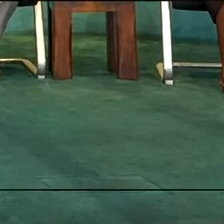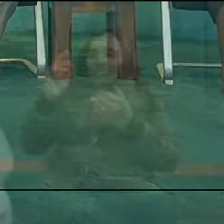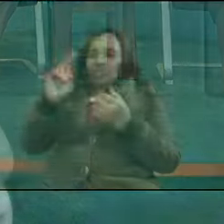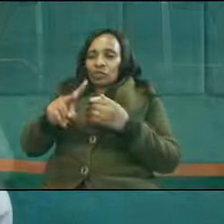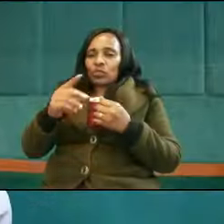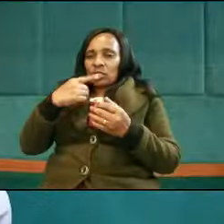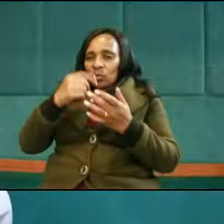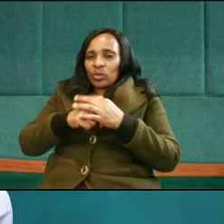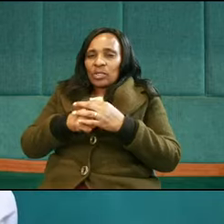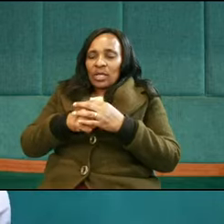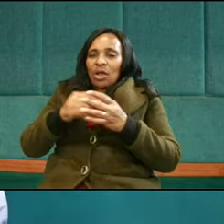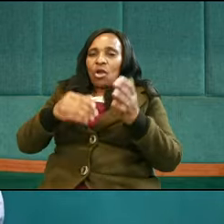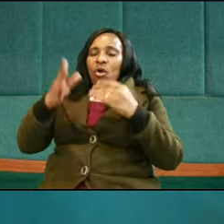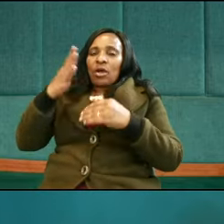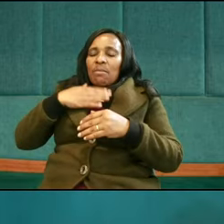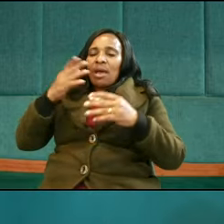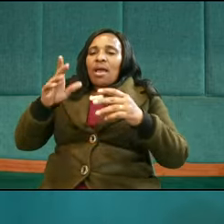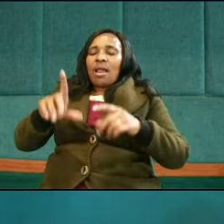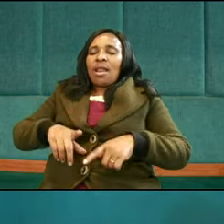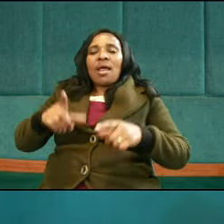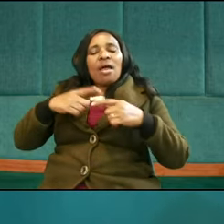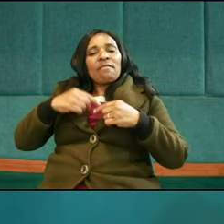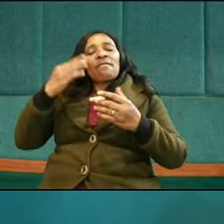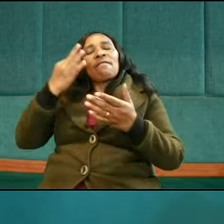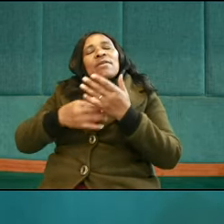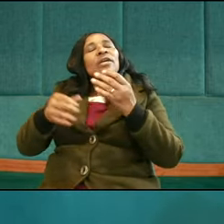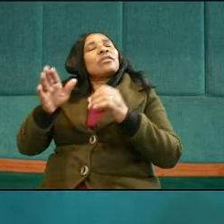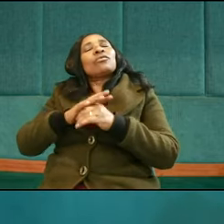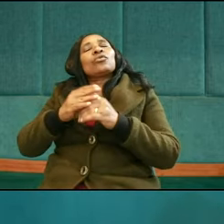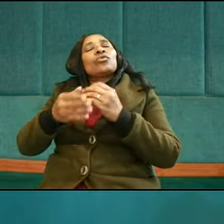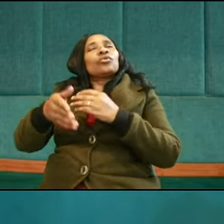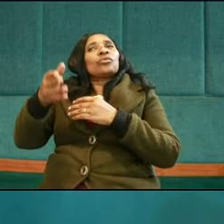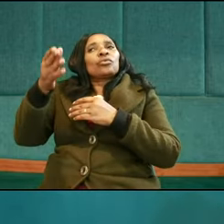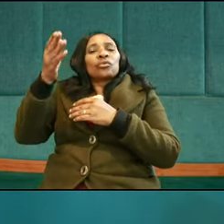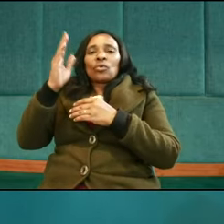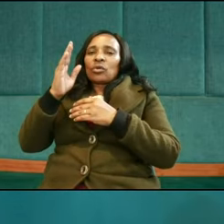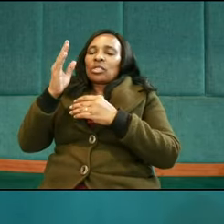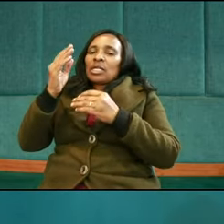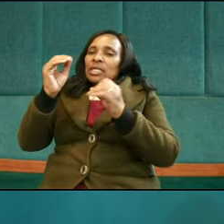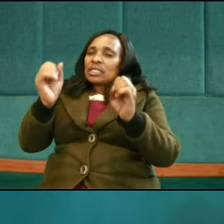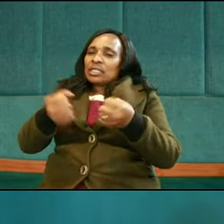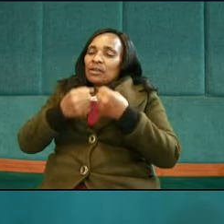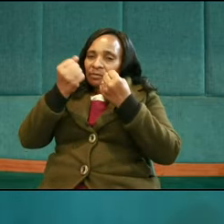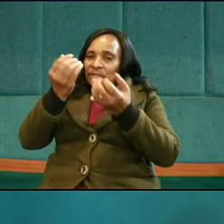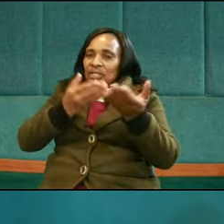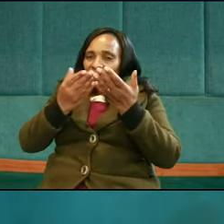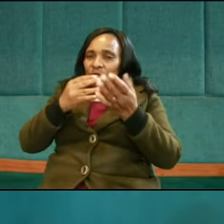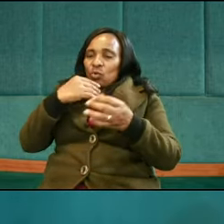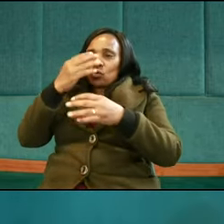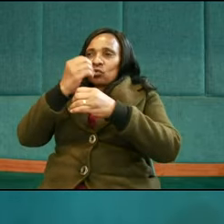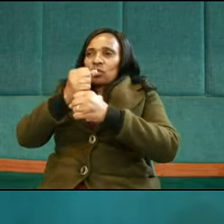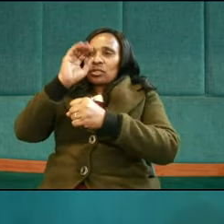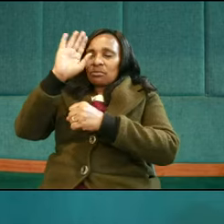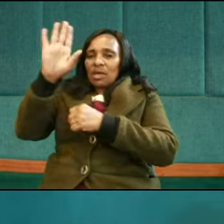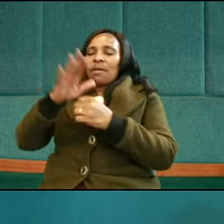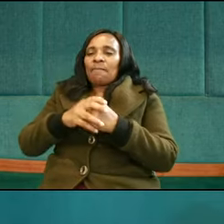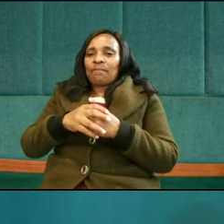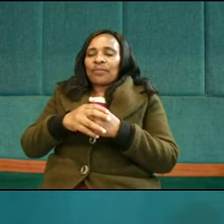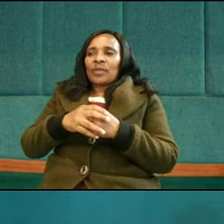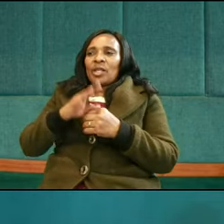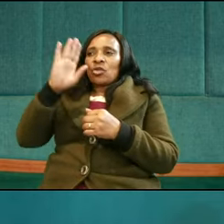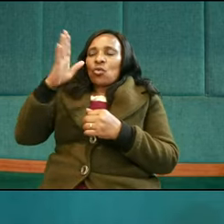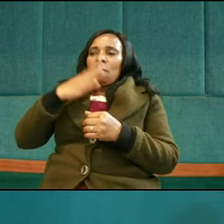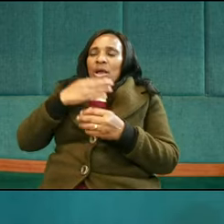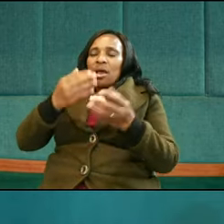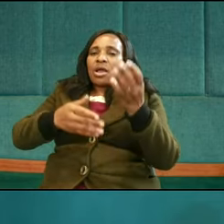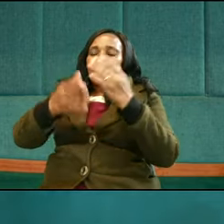"Guard my life, for I am faithful to you. Save your servant who trusts in you. You are my